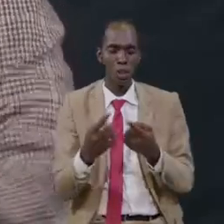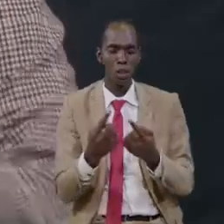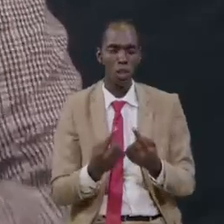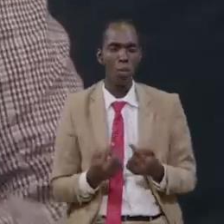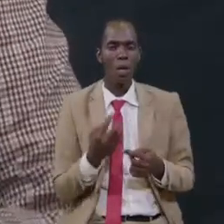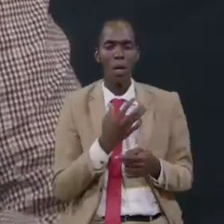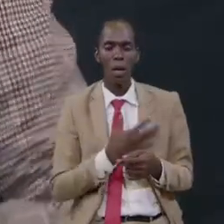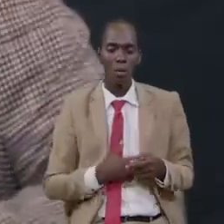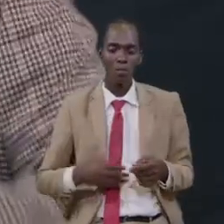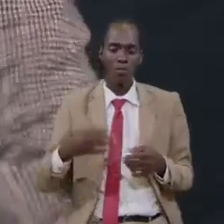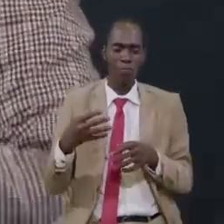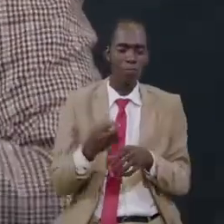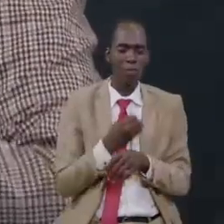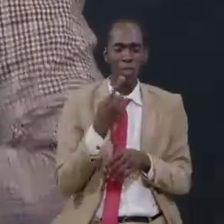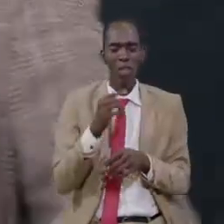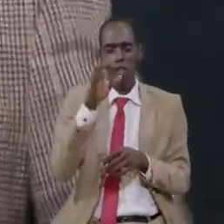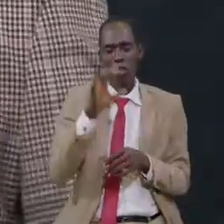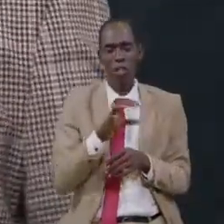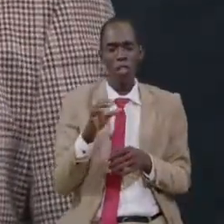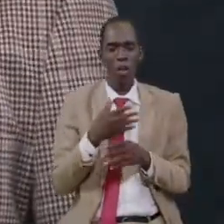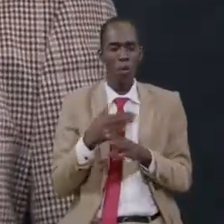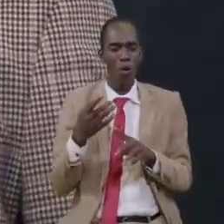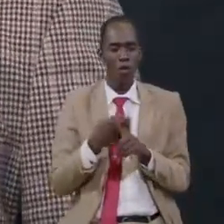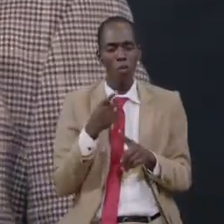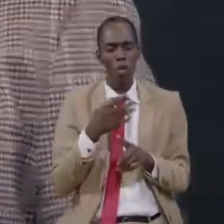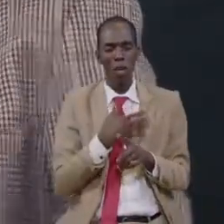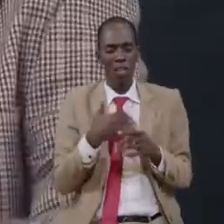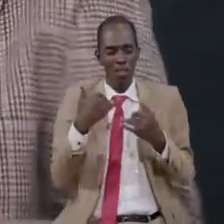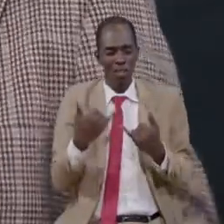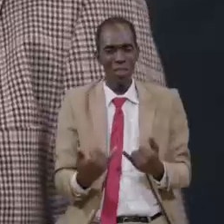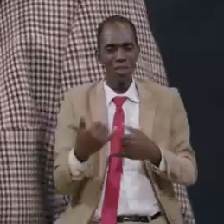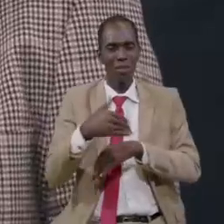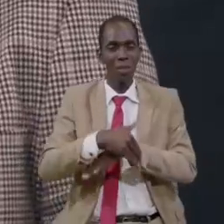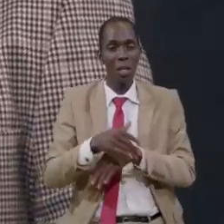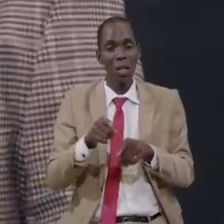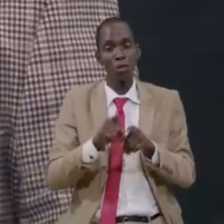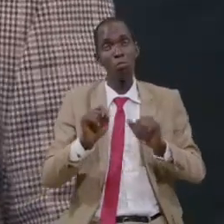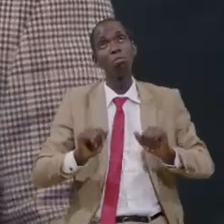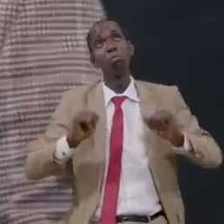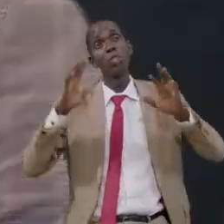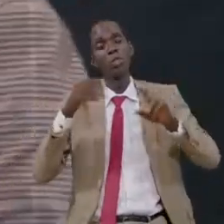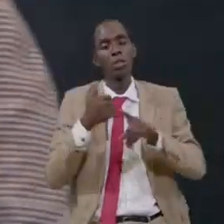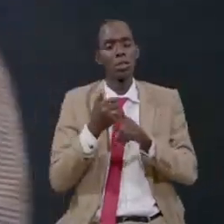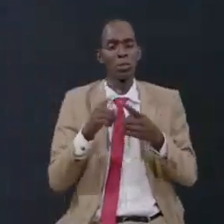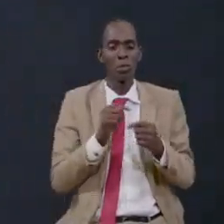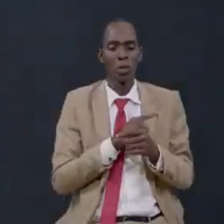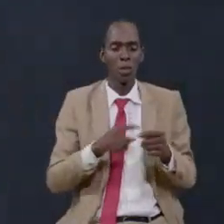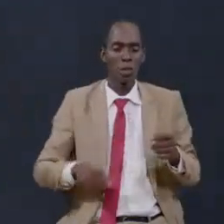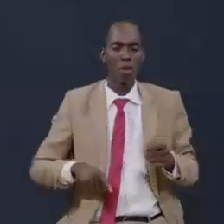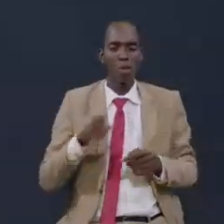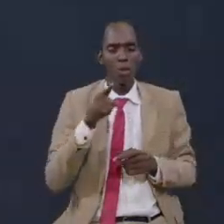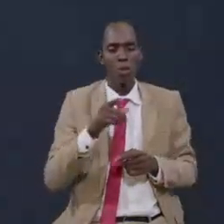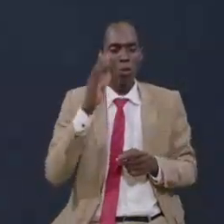you. And now, tonight, as you give yourself to the Lord, you will have the